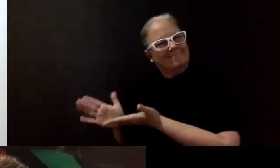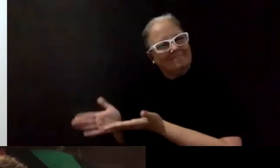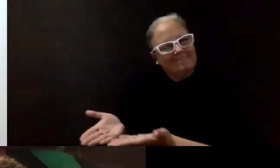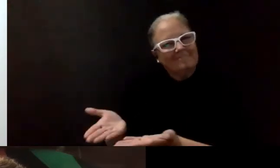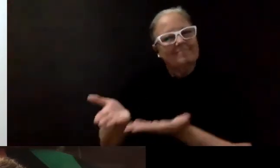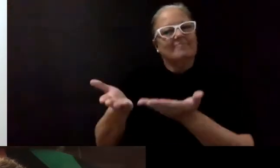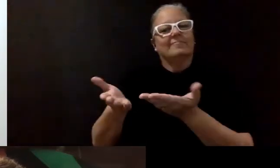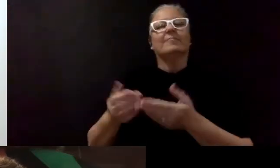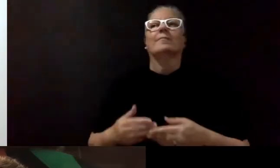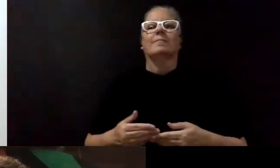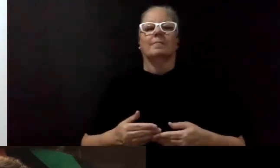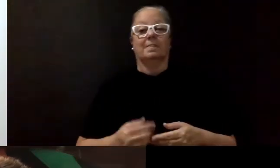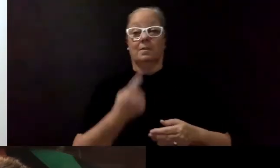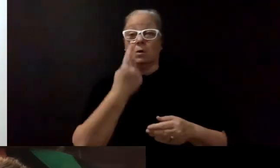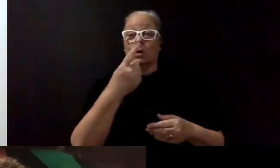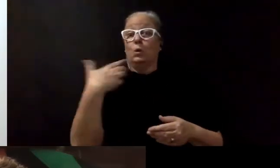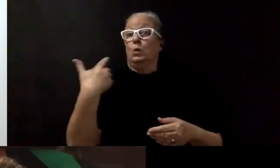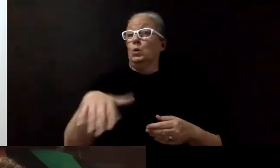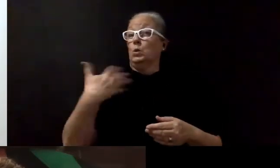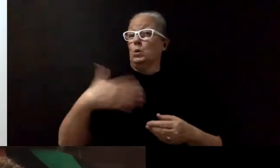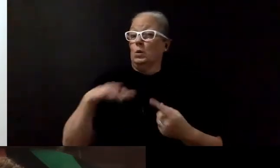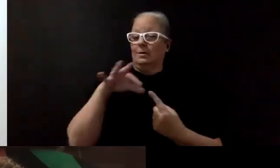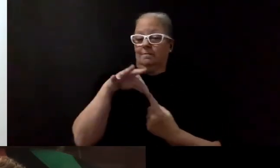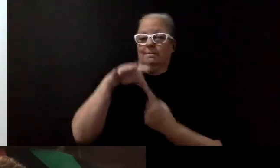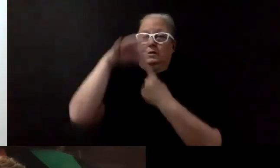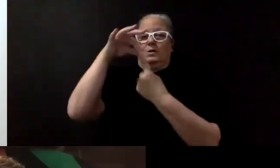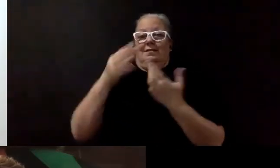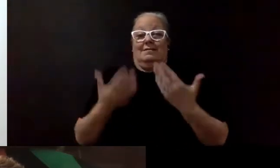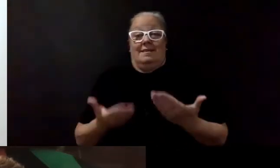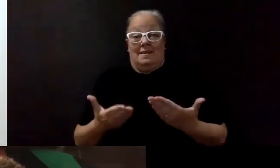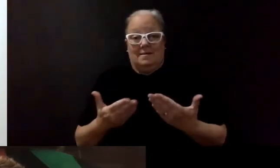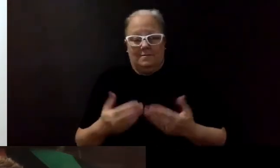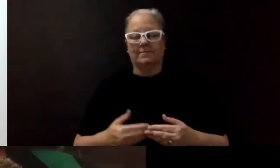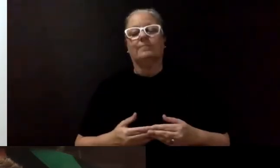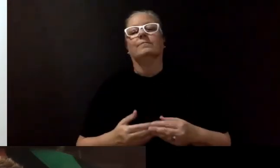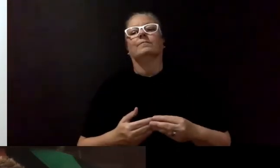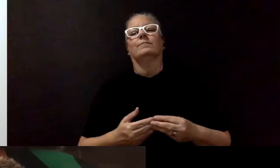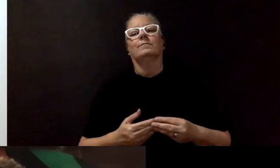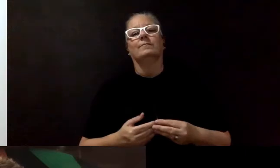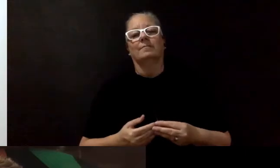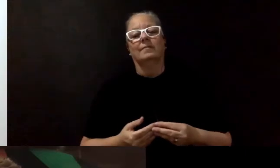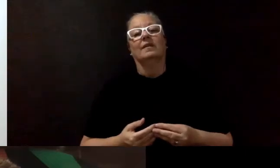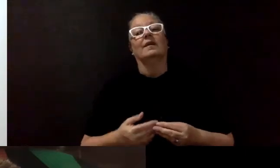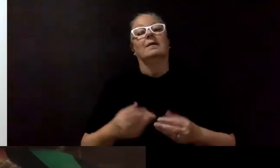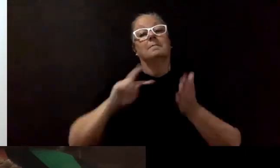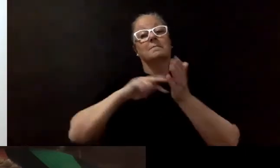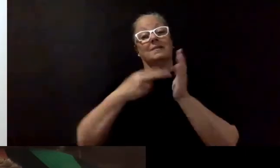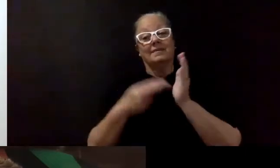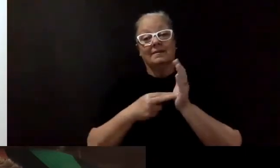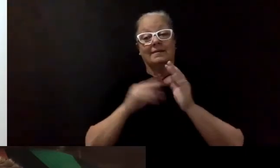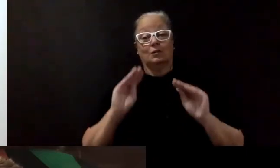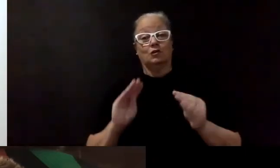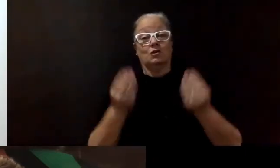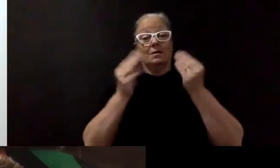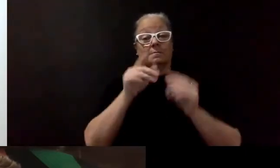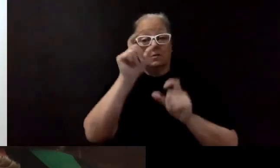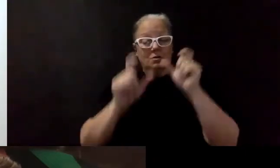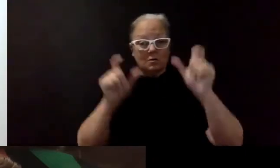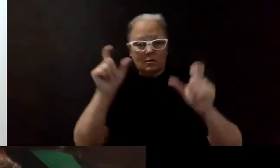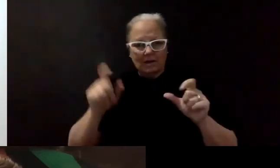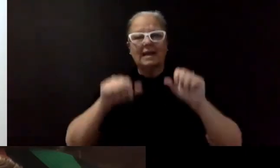on at the moment, which is really exciting, is a platform that will allow young people to tap into paid creative